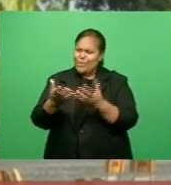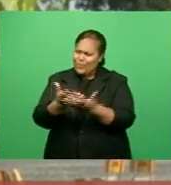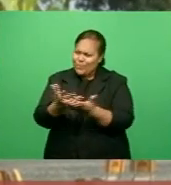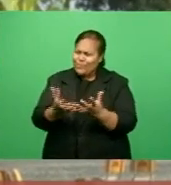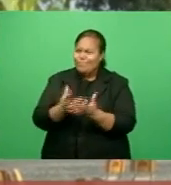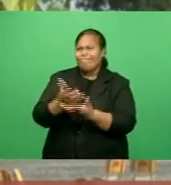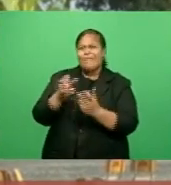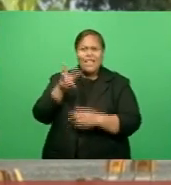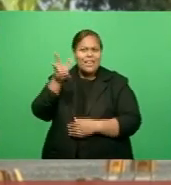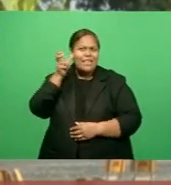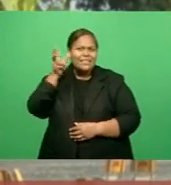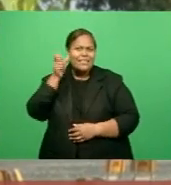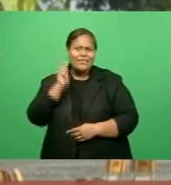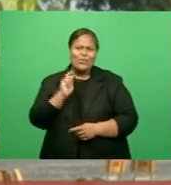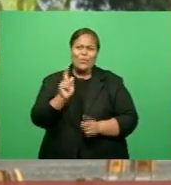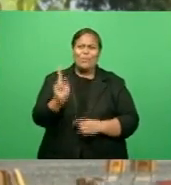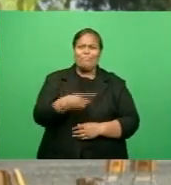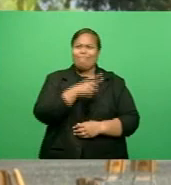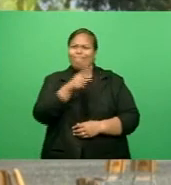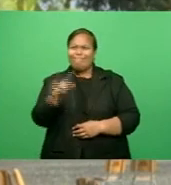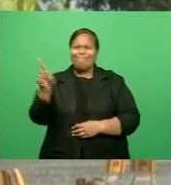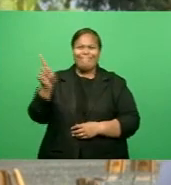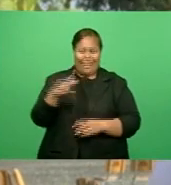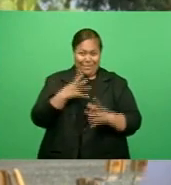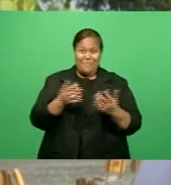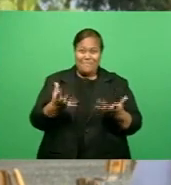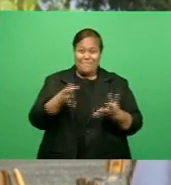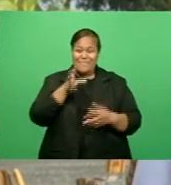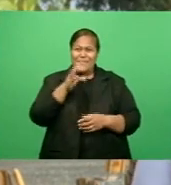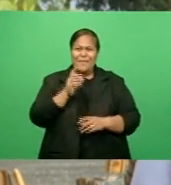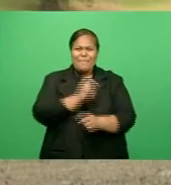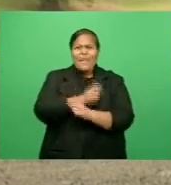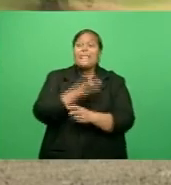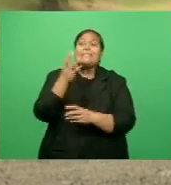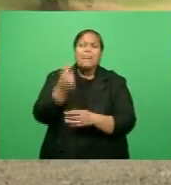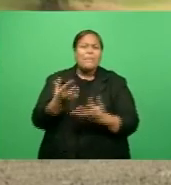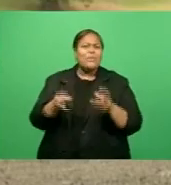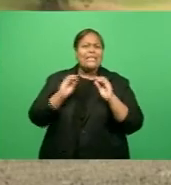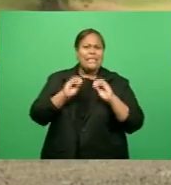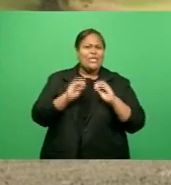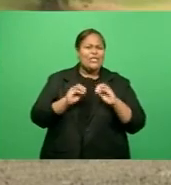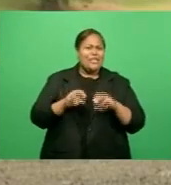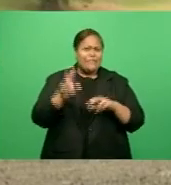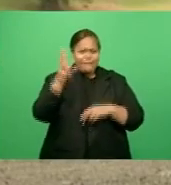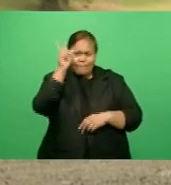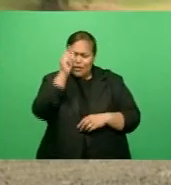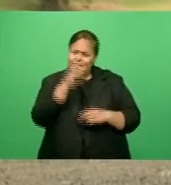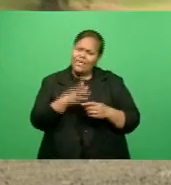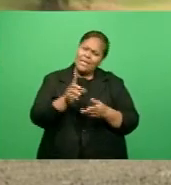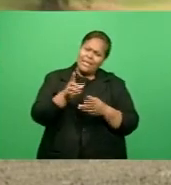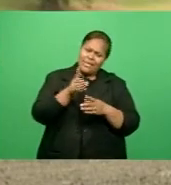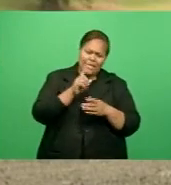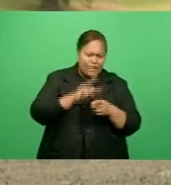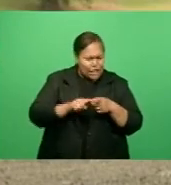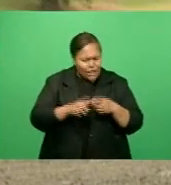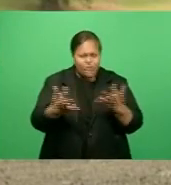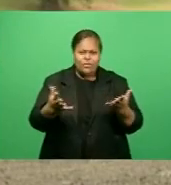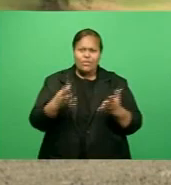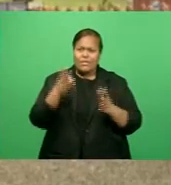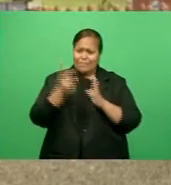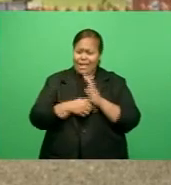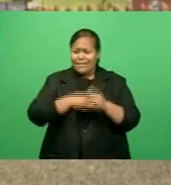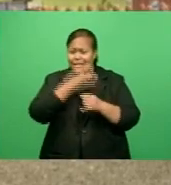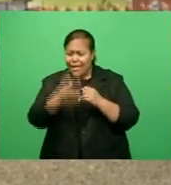to the instructors. And some of the instructors would teach them in Fijian and English. At the end of the day, I would look down at their books and they're all writing